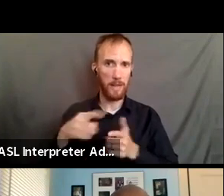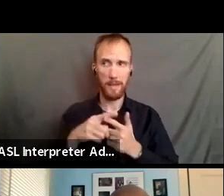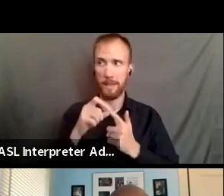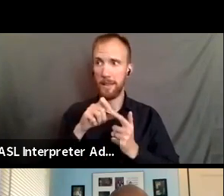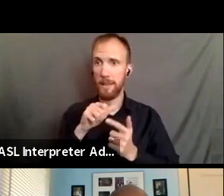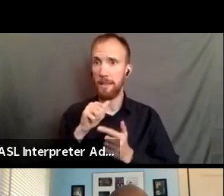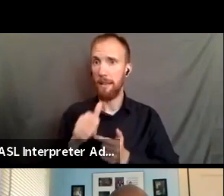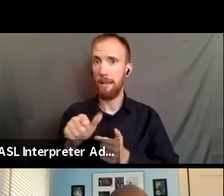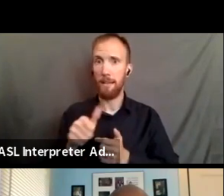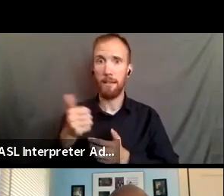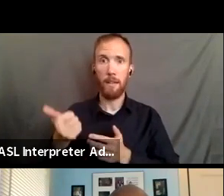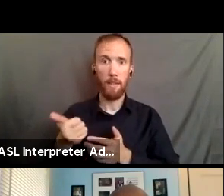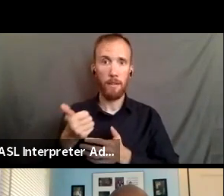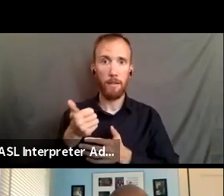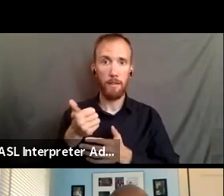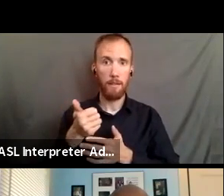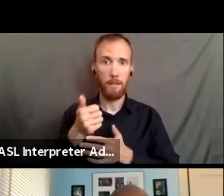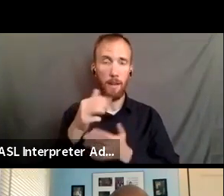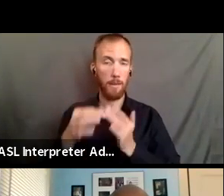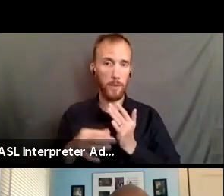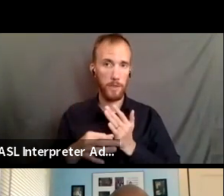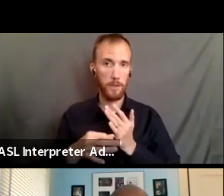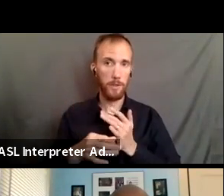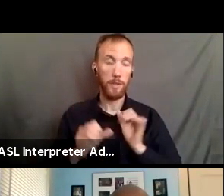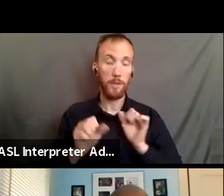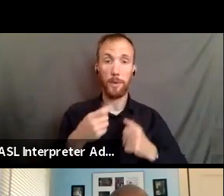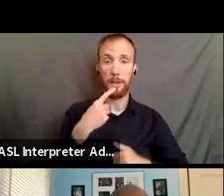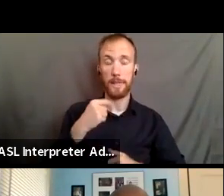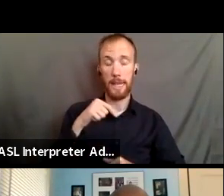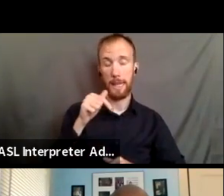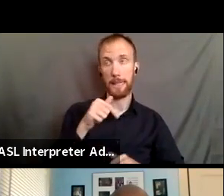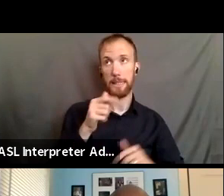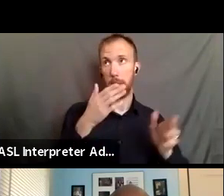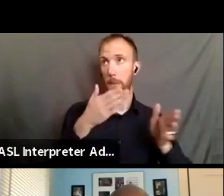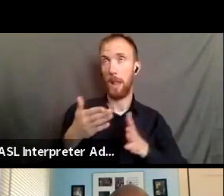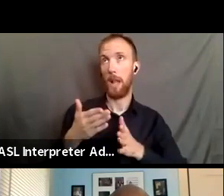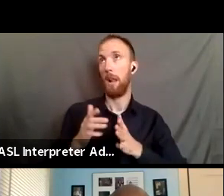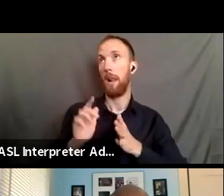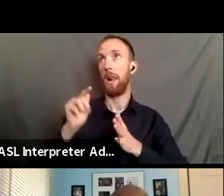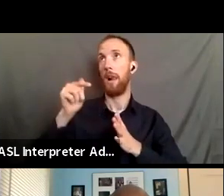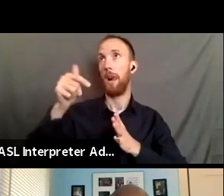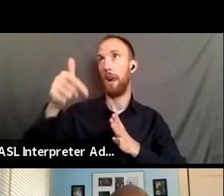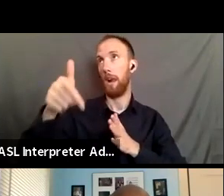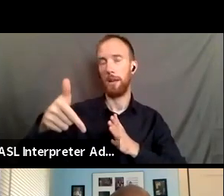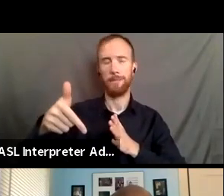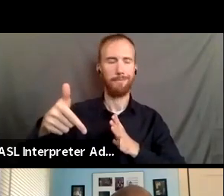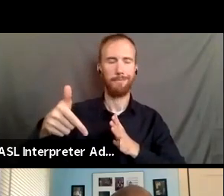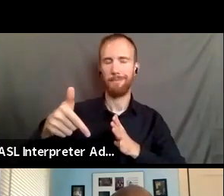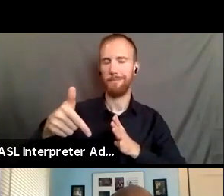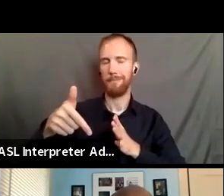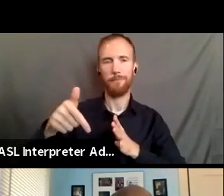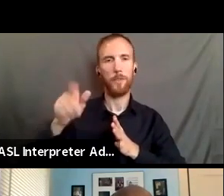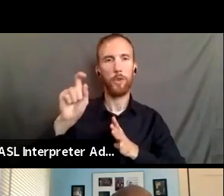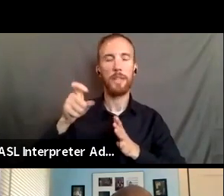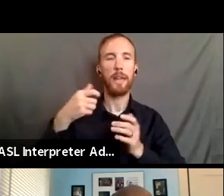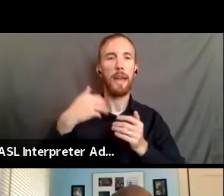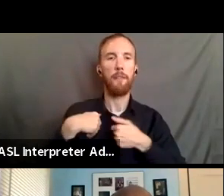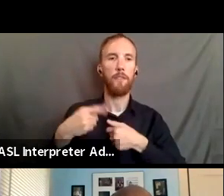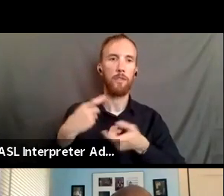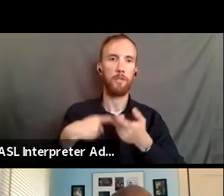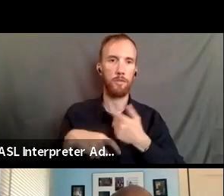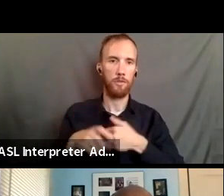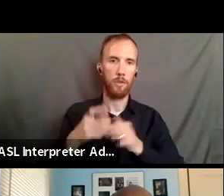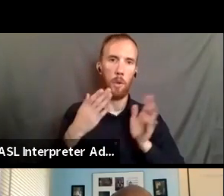have a plan that says well this is what we're going to do at some point but that is not an alternative that